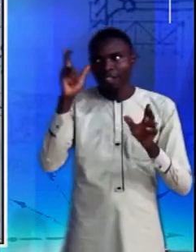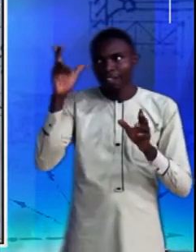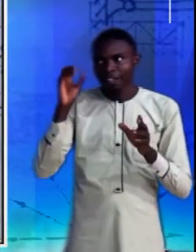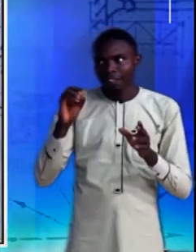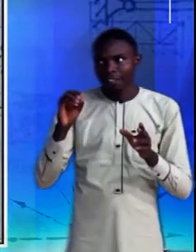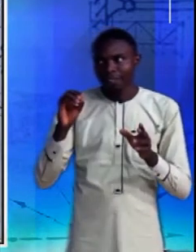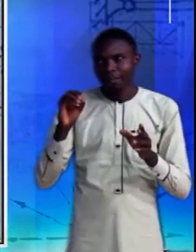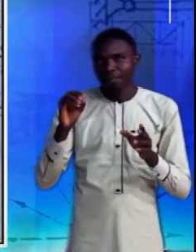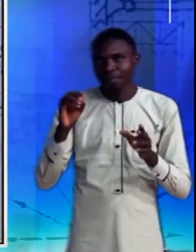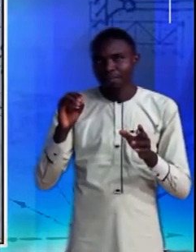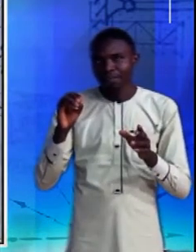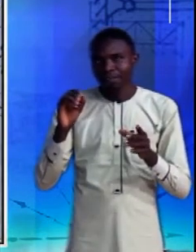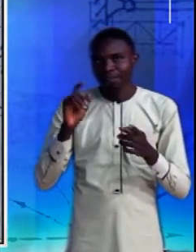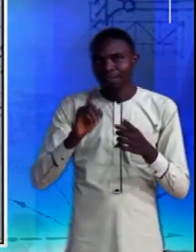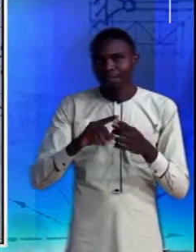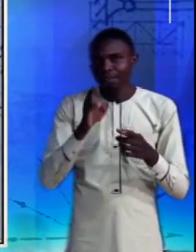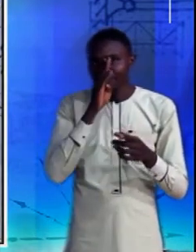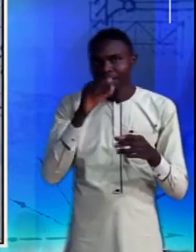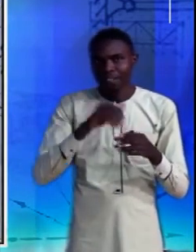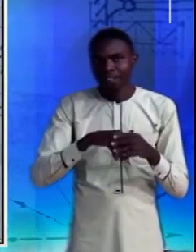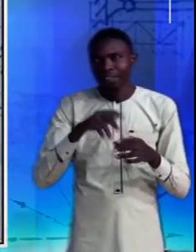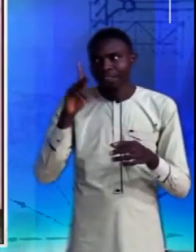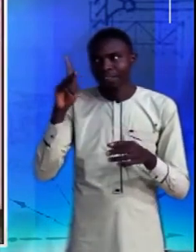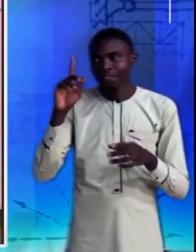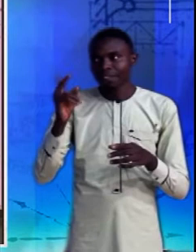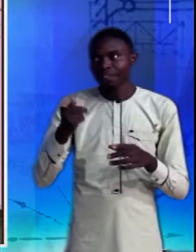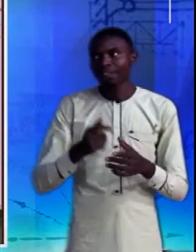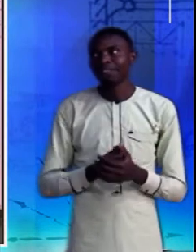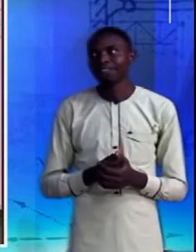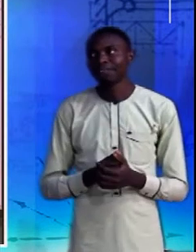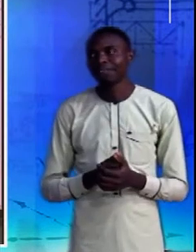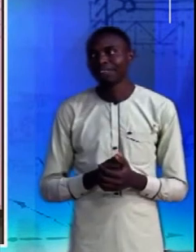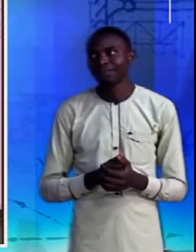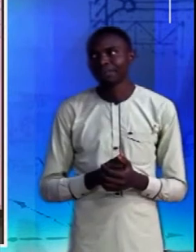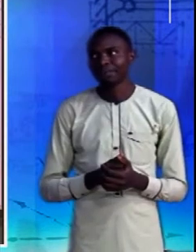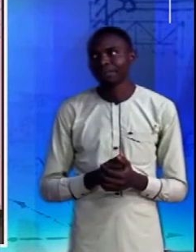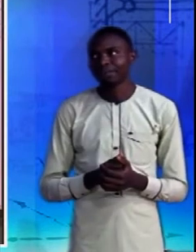Mutawakil, a teacher teaching physics. But don't forget that